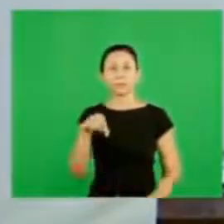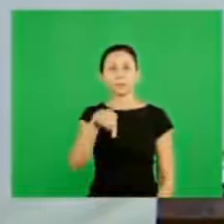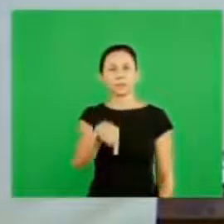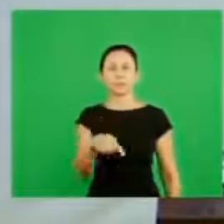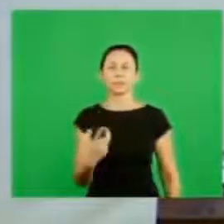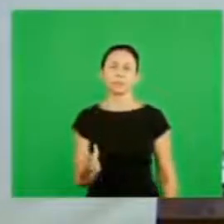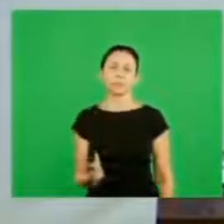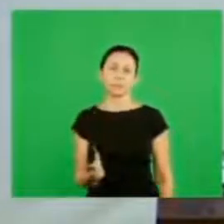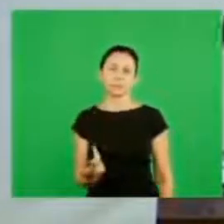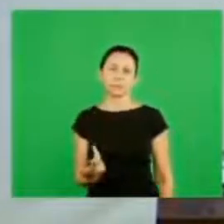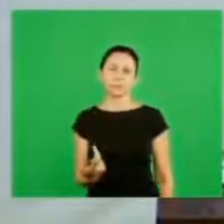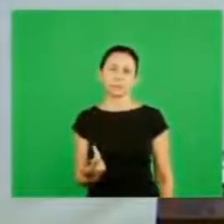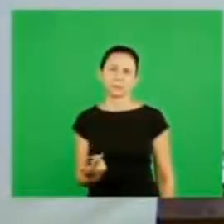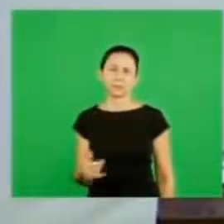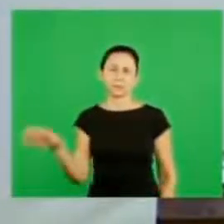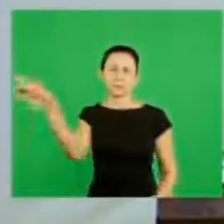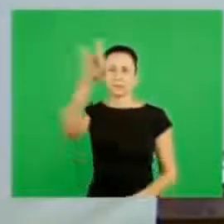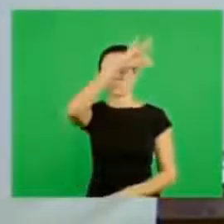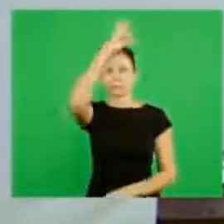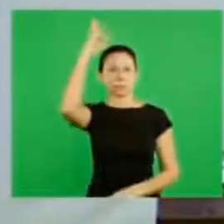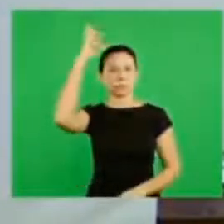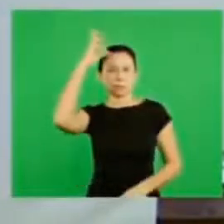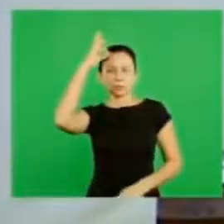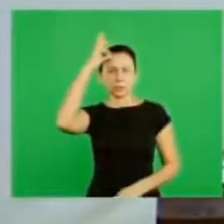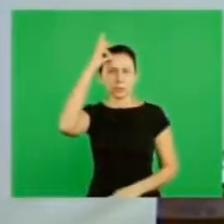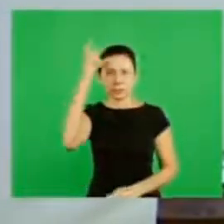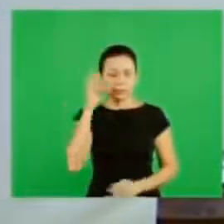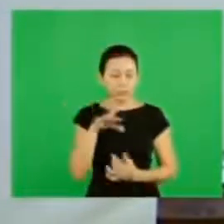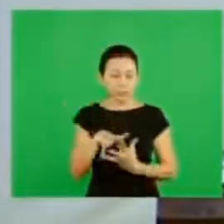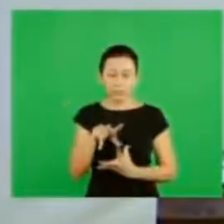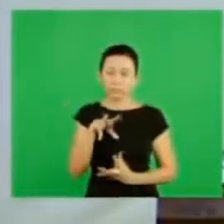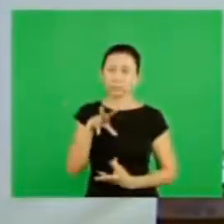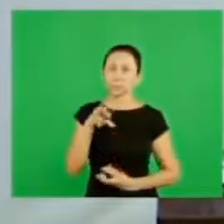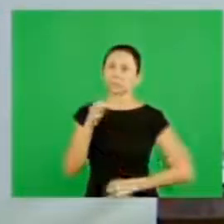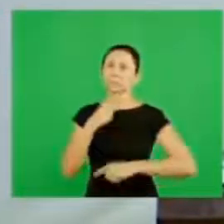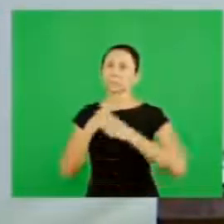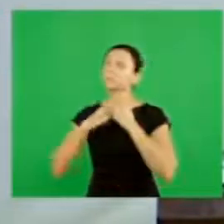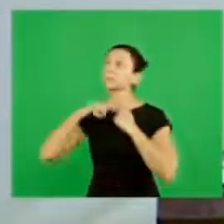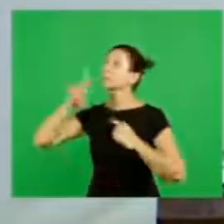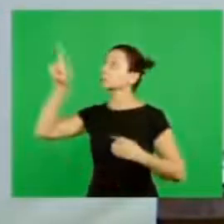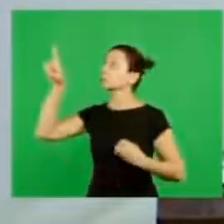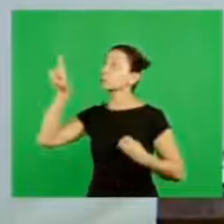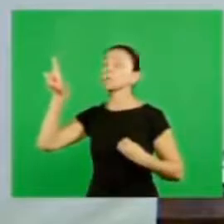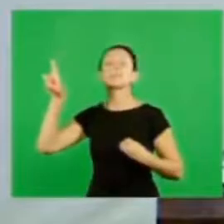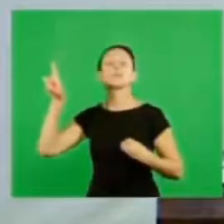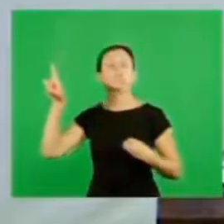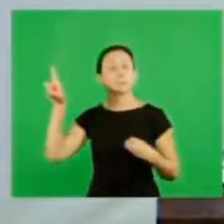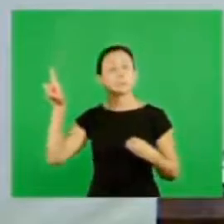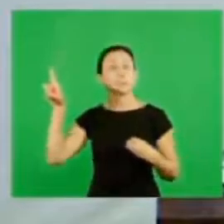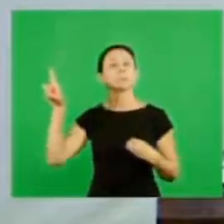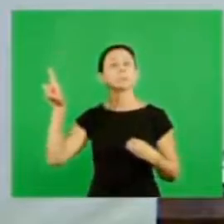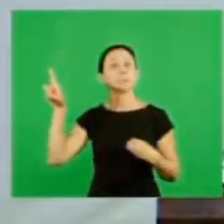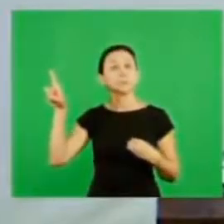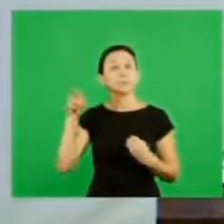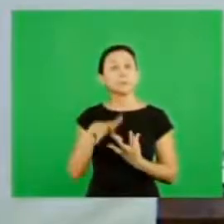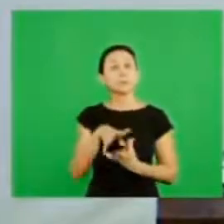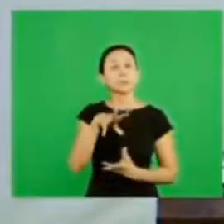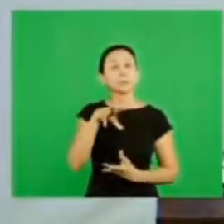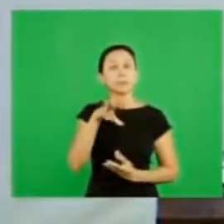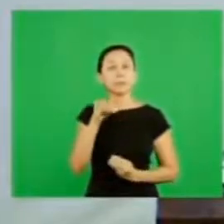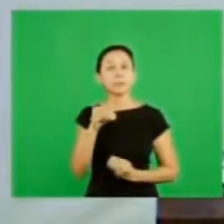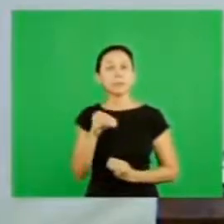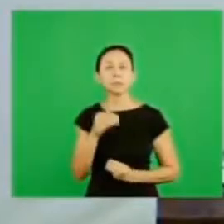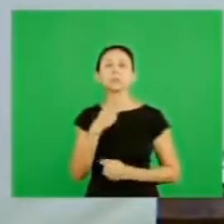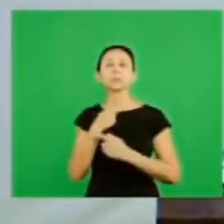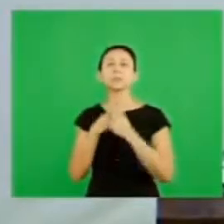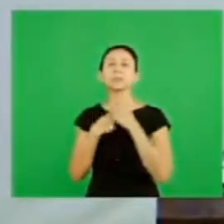a mean of eternal life? No. Why? Because what doesn't have the intervention of the Holy Spirit? Because the